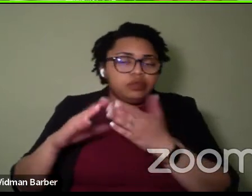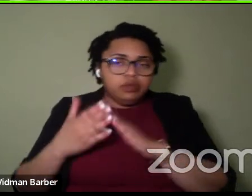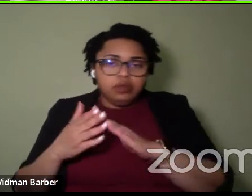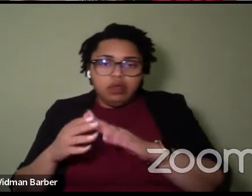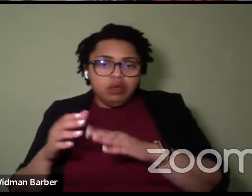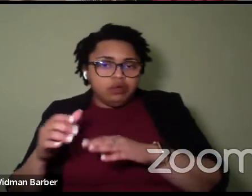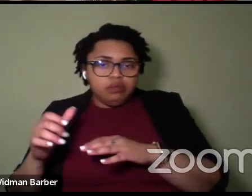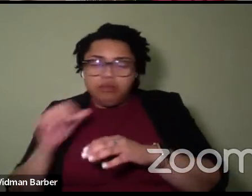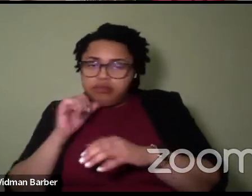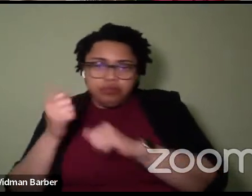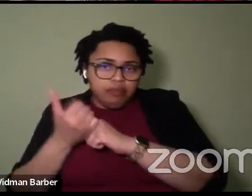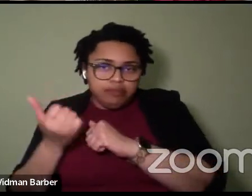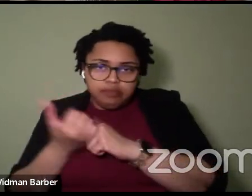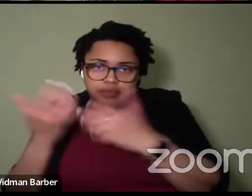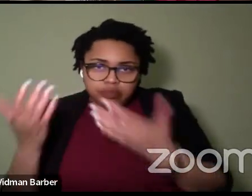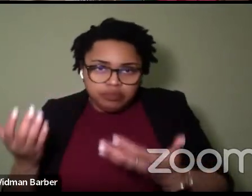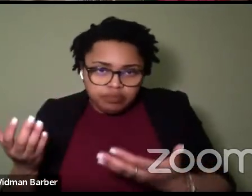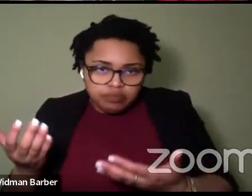Honey,